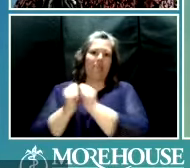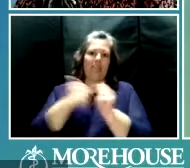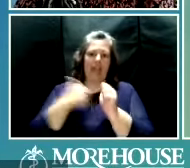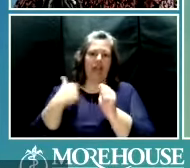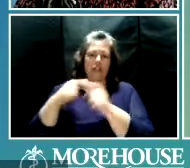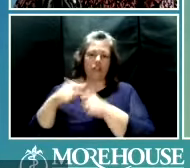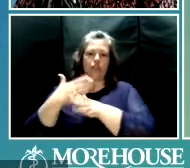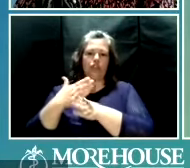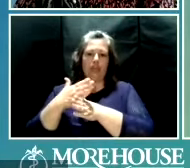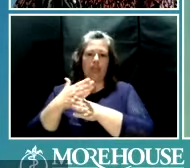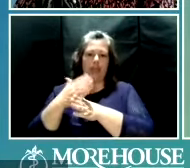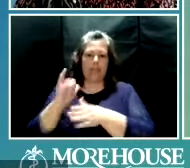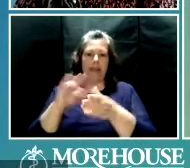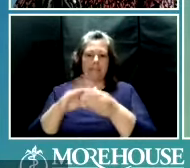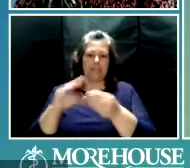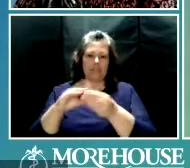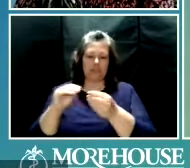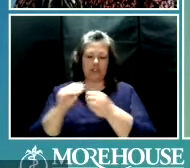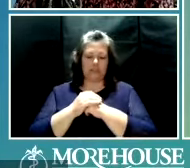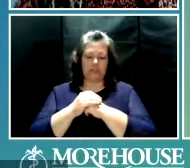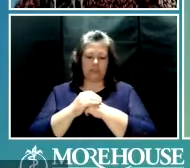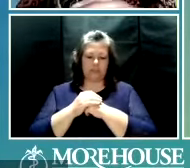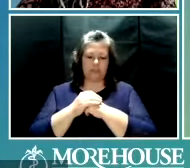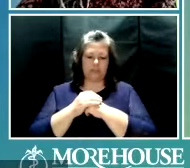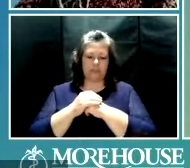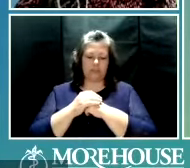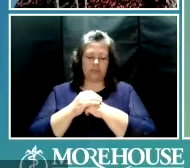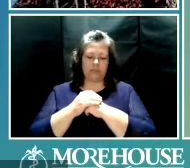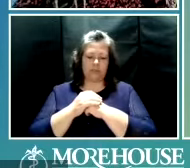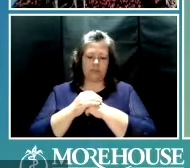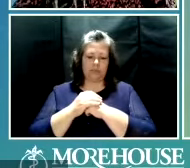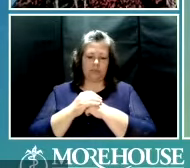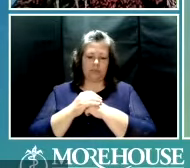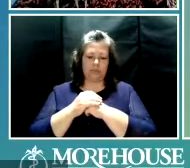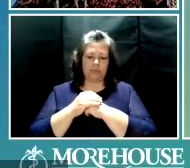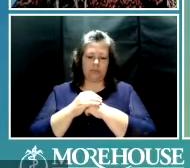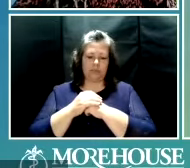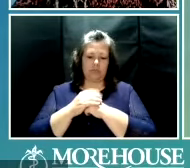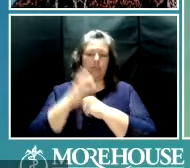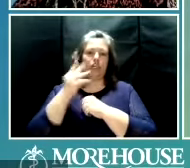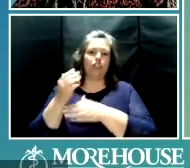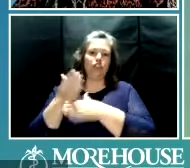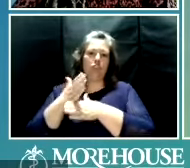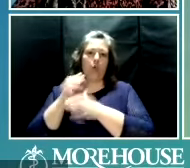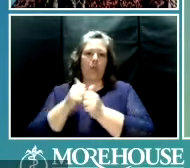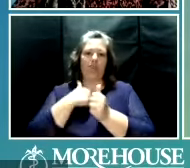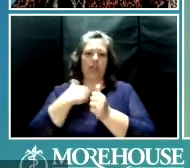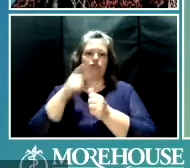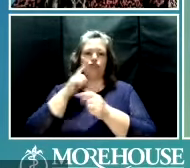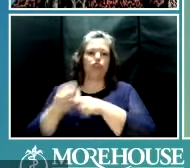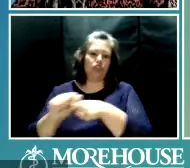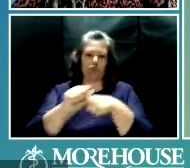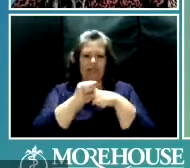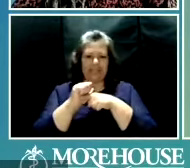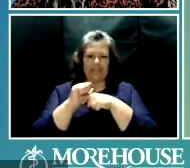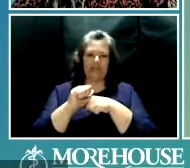the message and share a vision with us in training relative individuals.